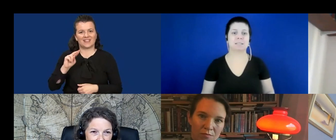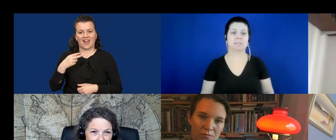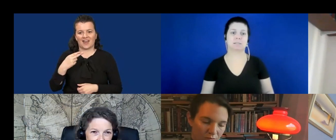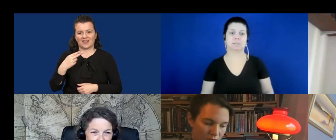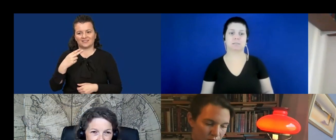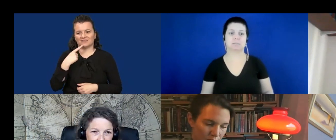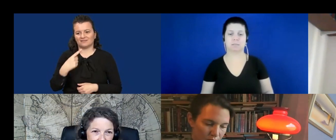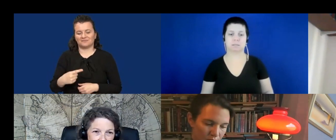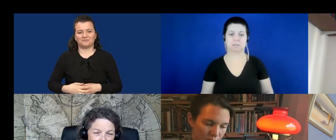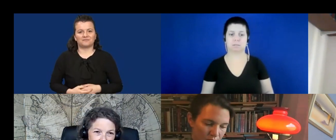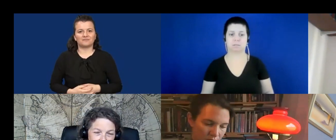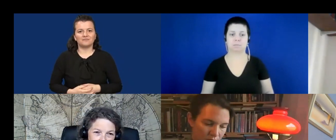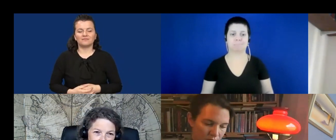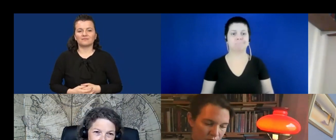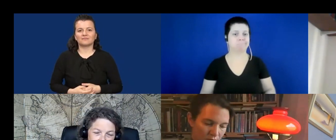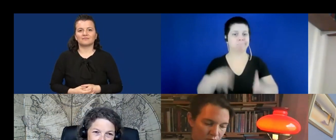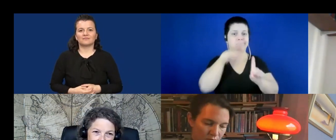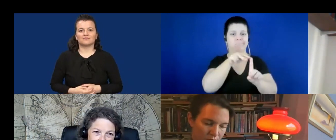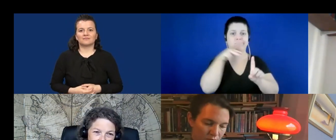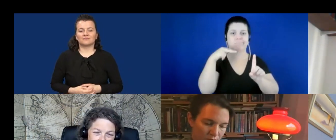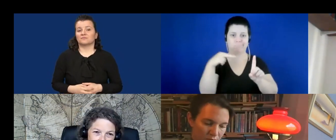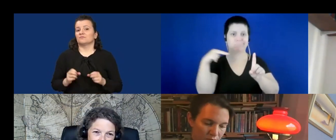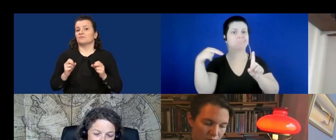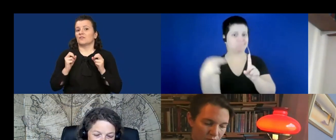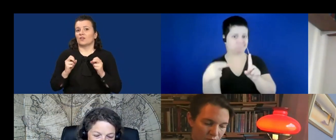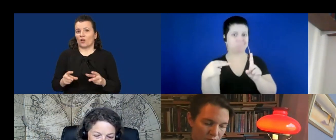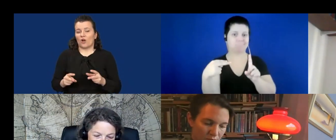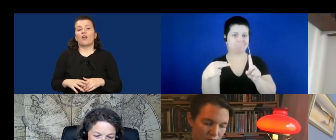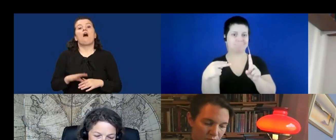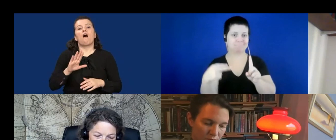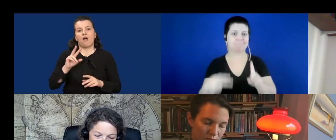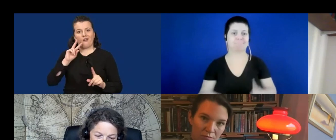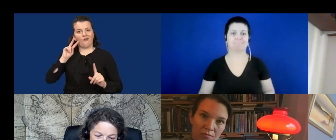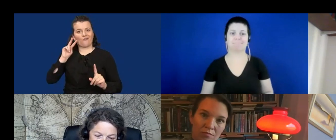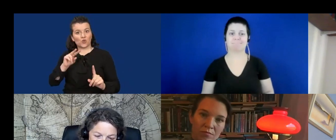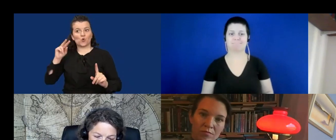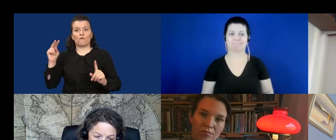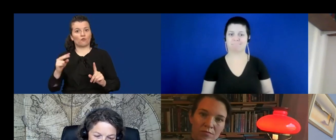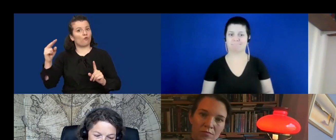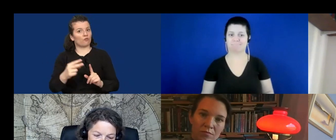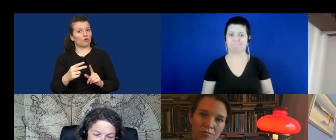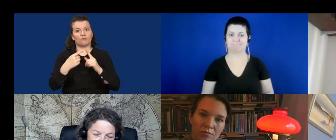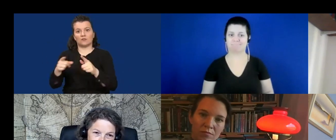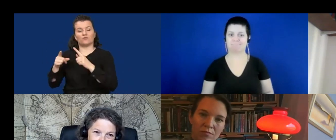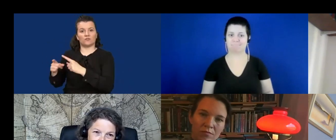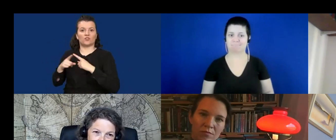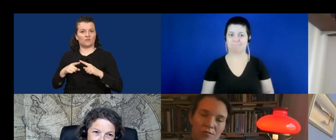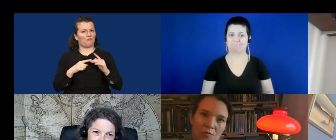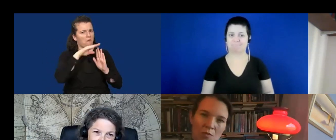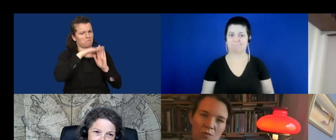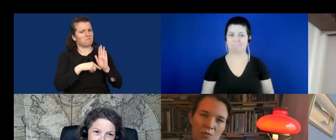Great, different perspectives on how what's needed in terms of human rights law. Could I